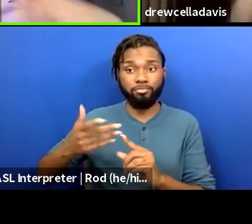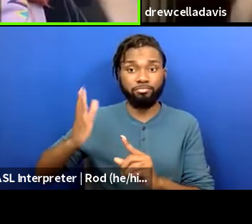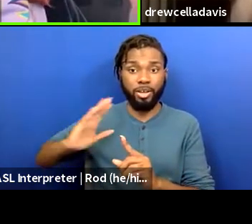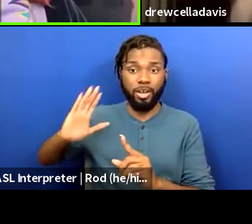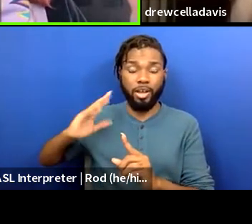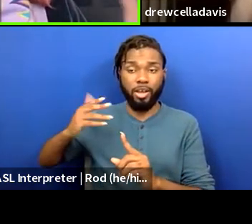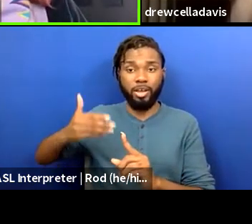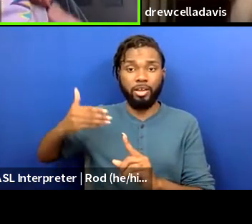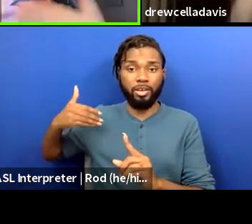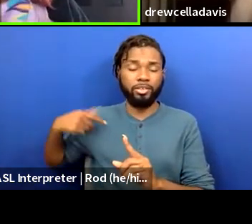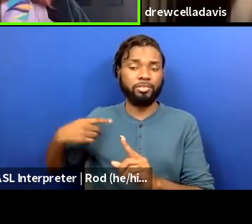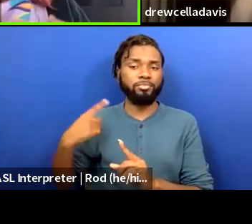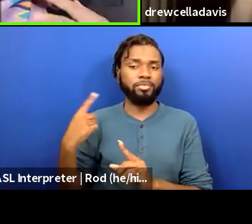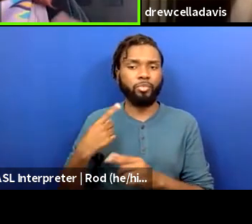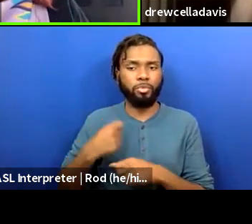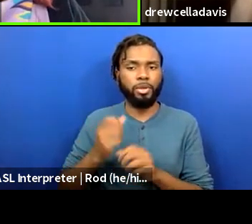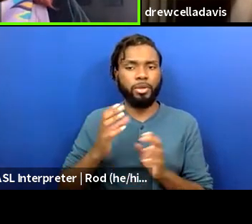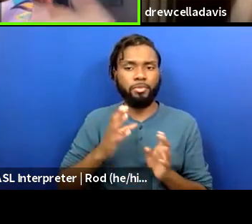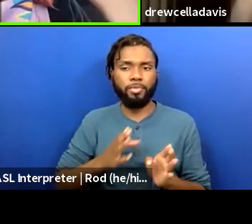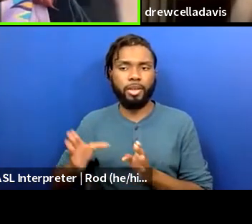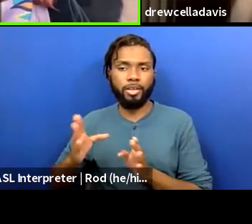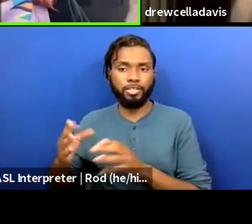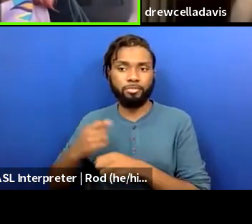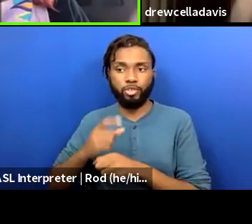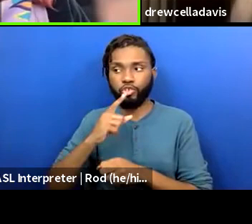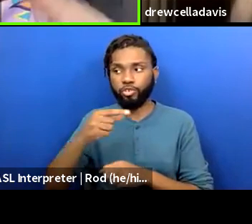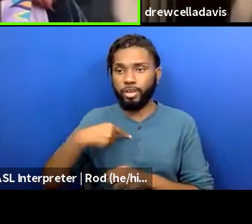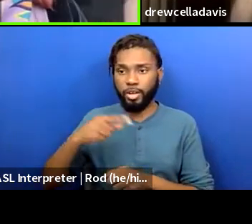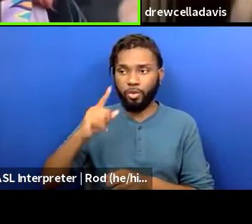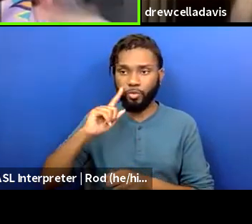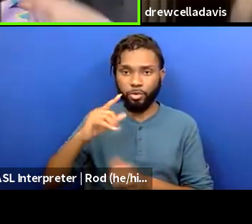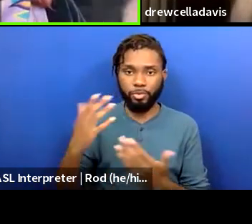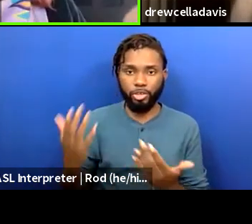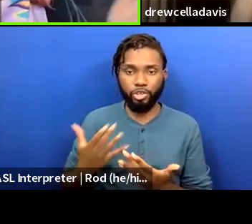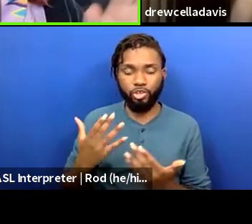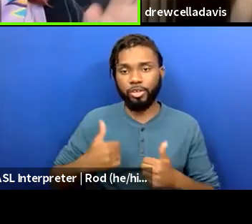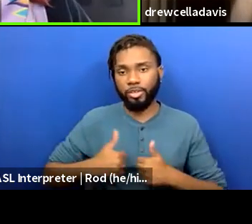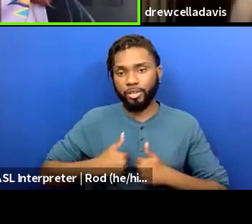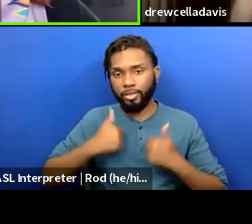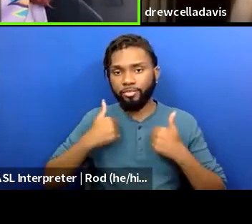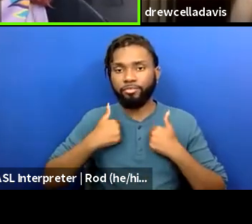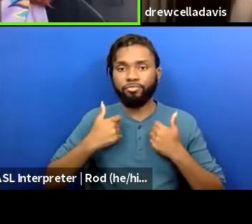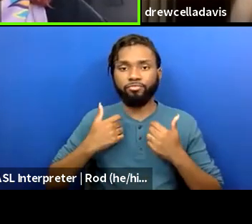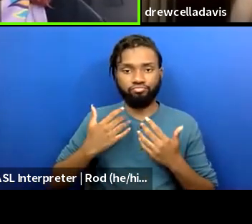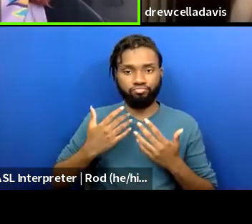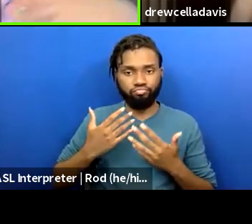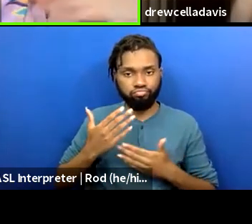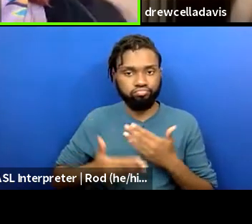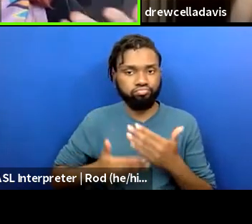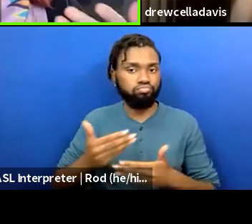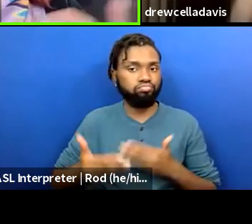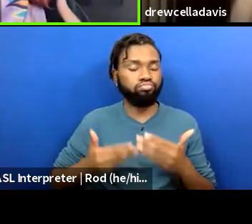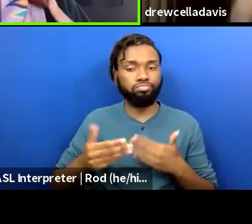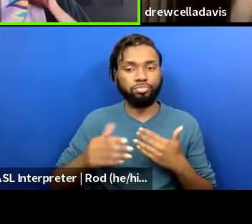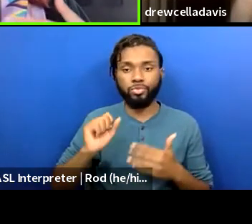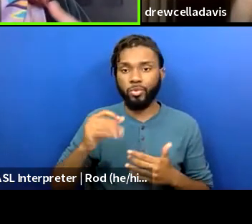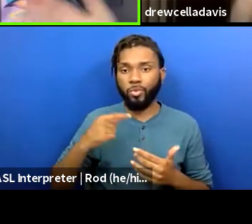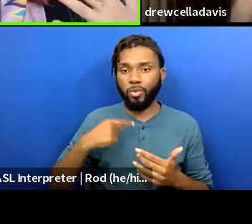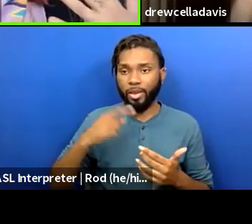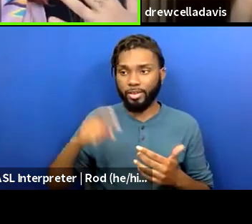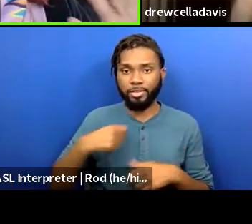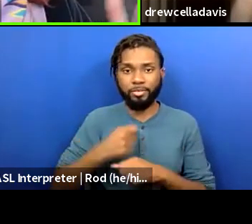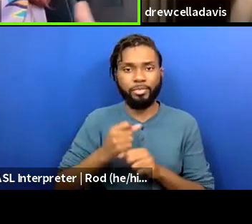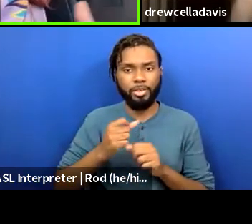or made plans to ensure that I would be here and living and surviving. And so that I need to